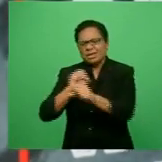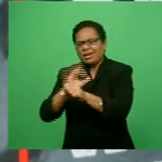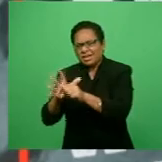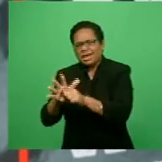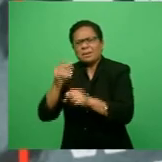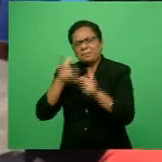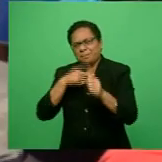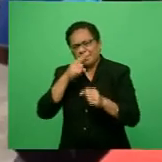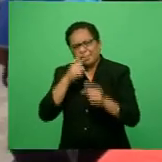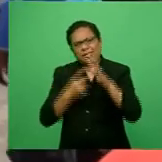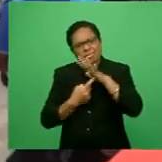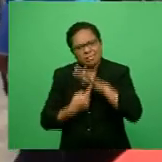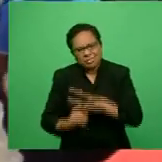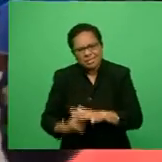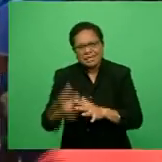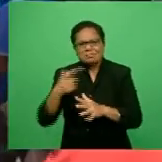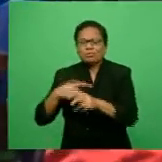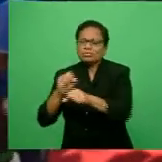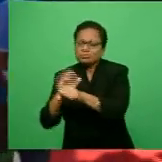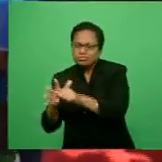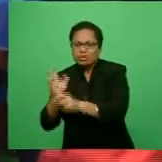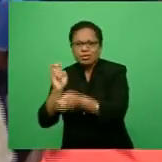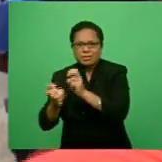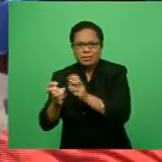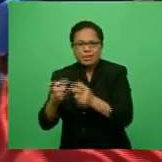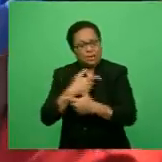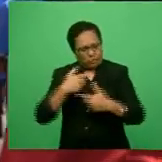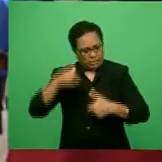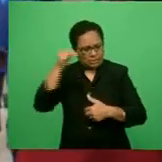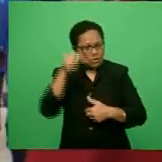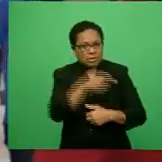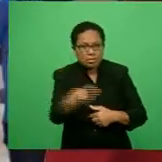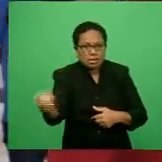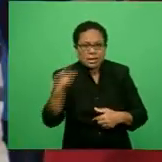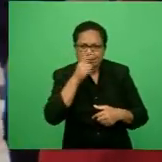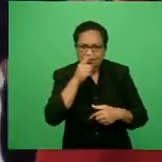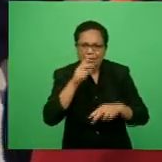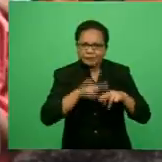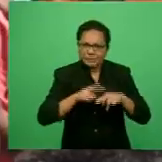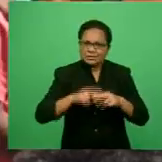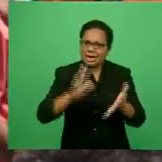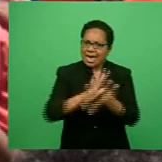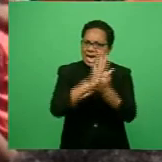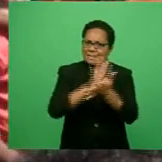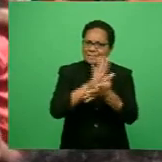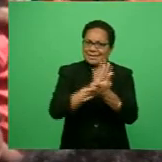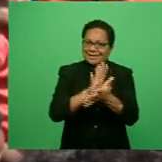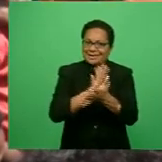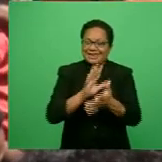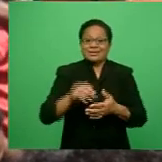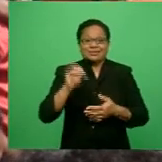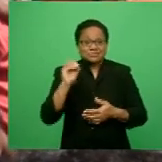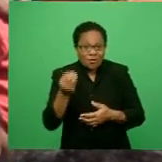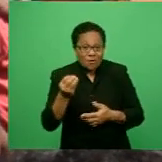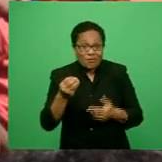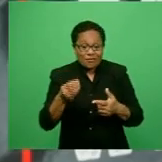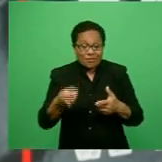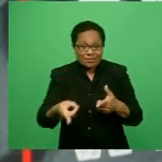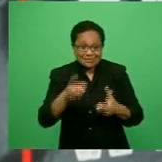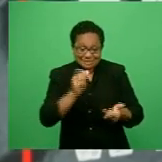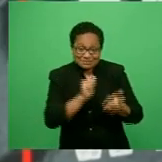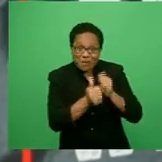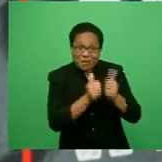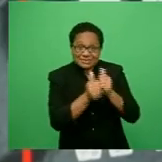are not known for that. Fiji people are always known to be sportive, happy. So this event will definitely add to